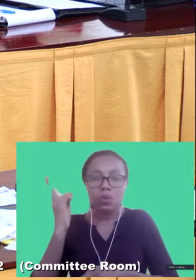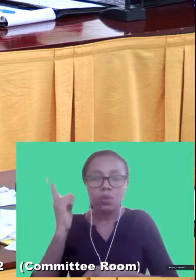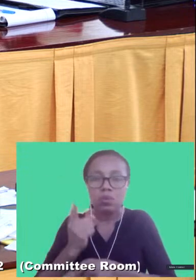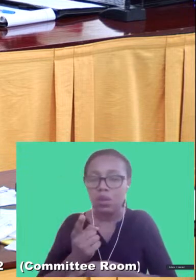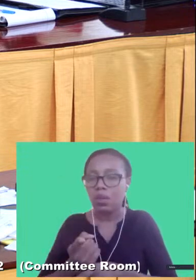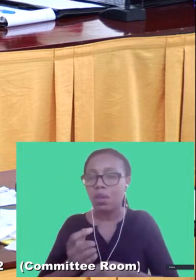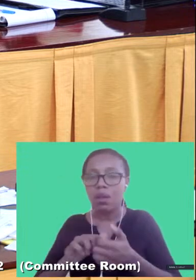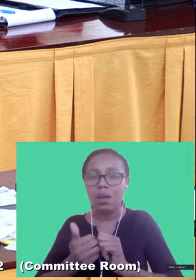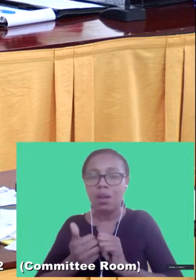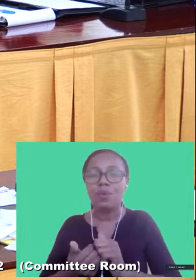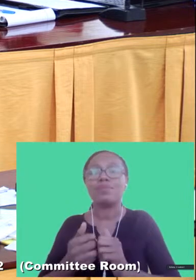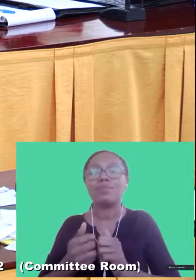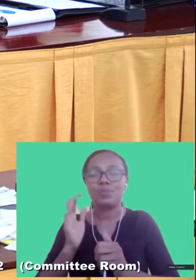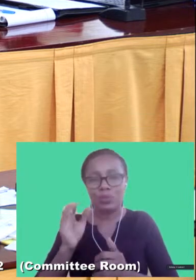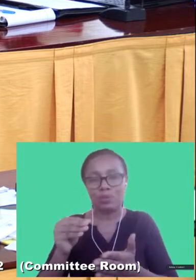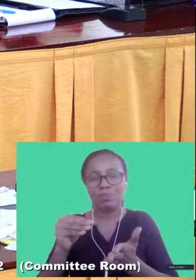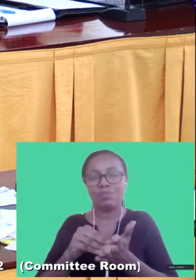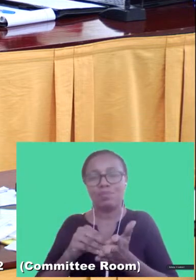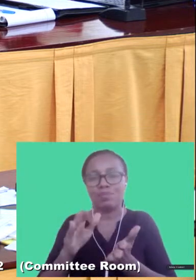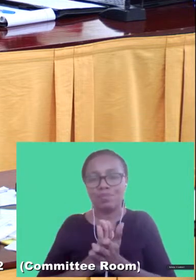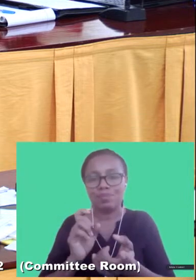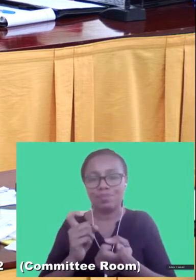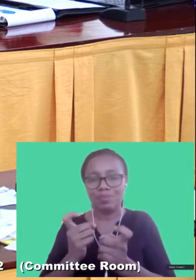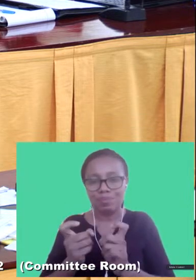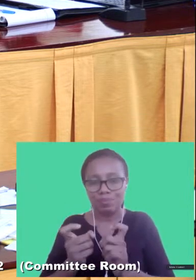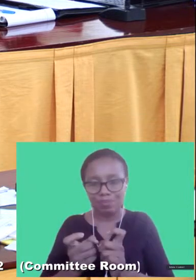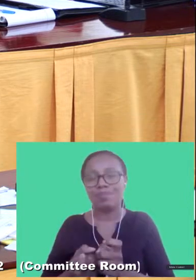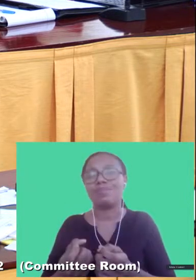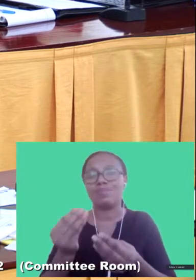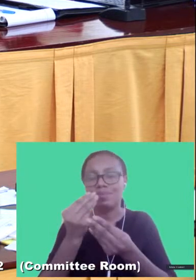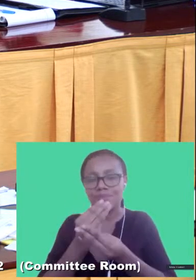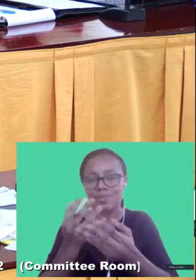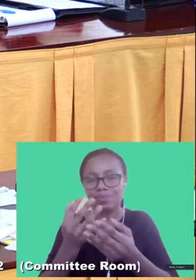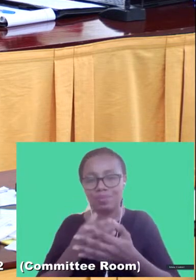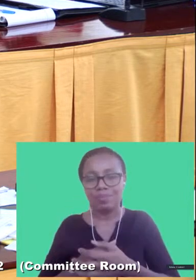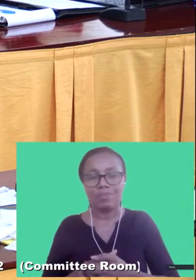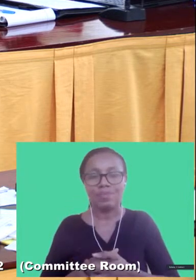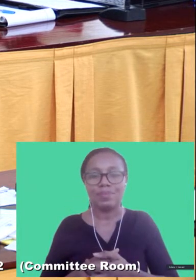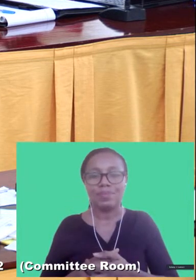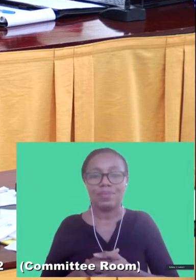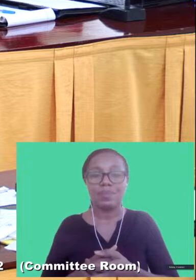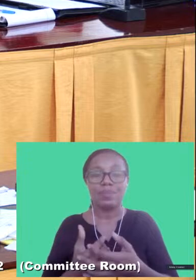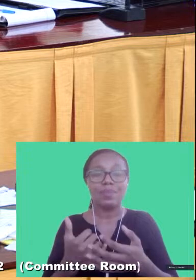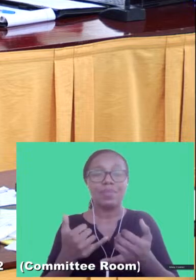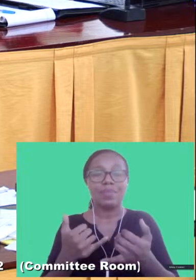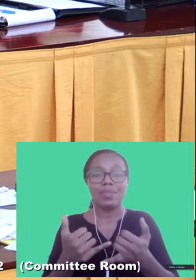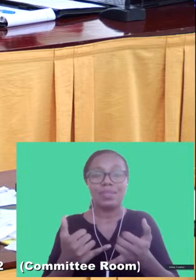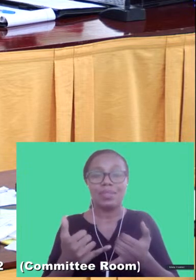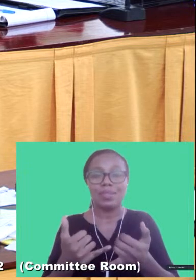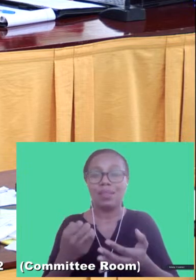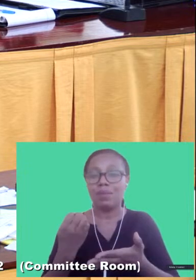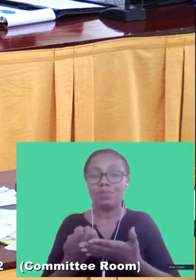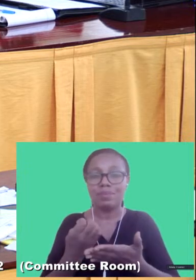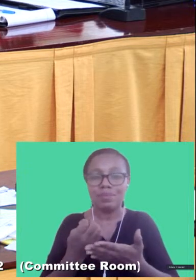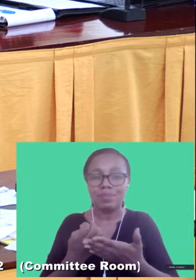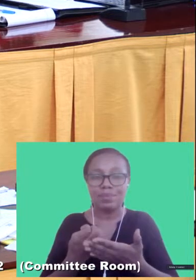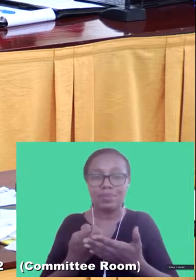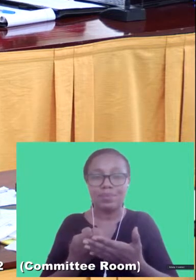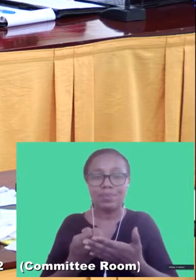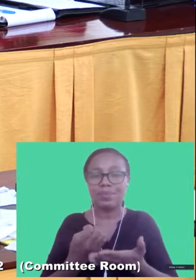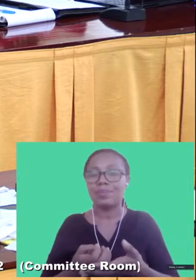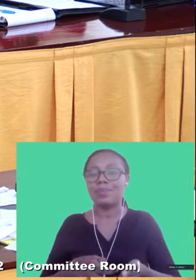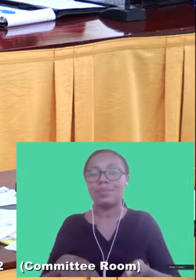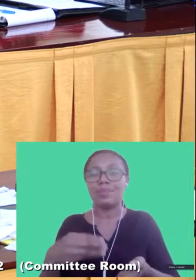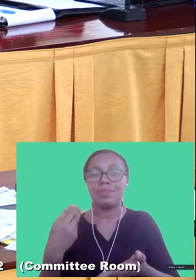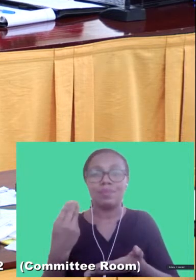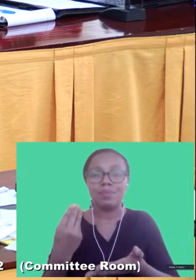accelerated economic activity in the country, and not least of them will be what I am hoping to present